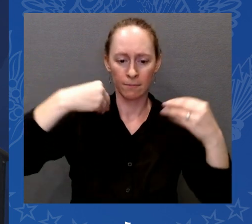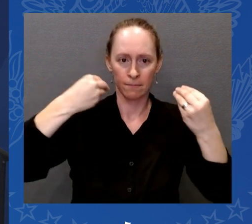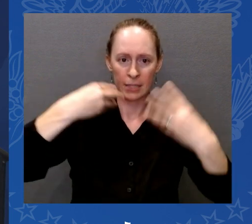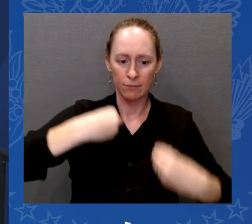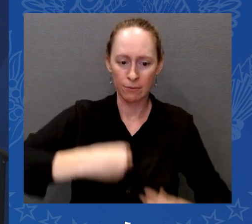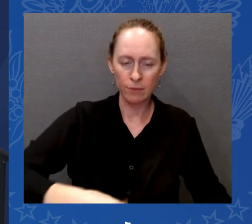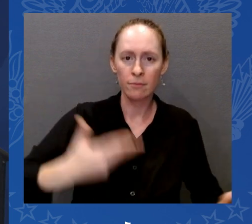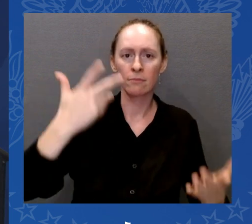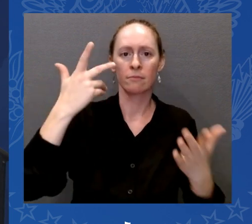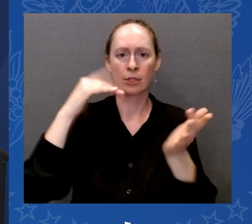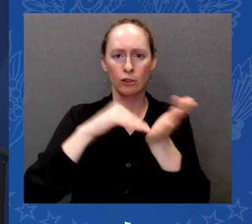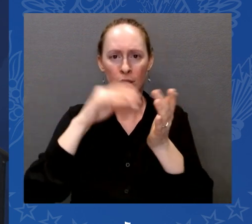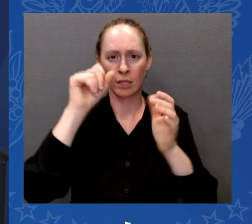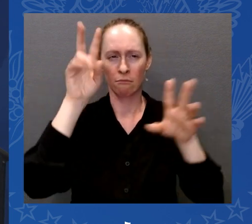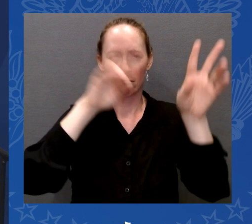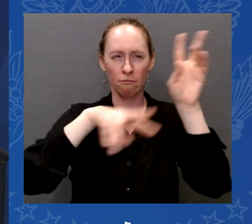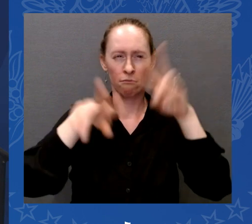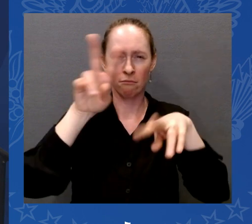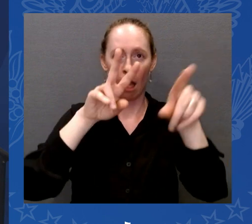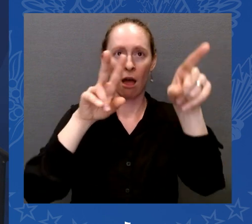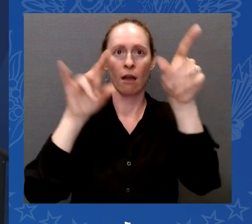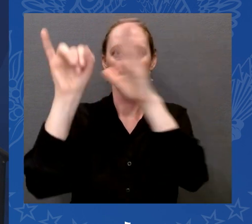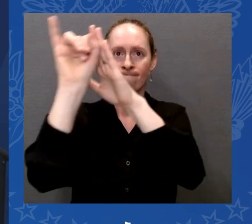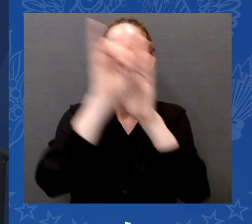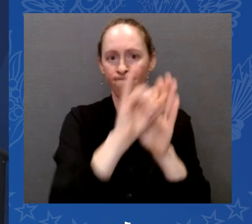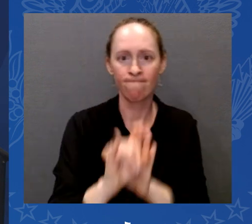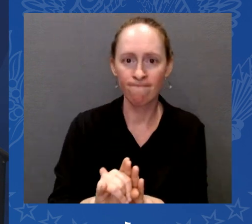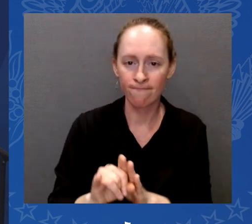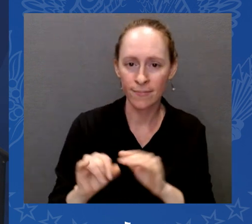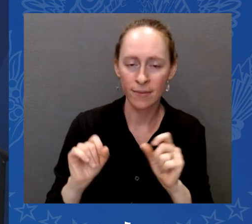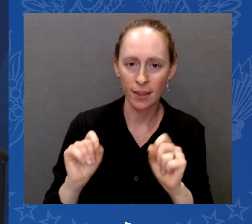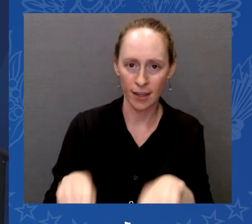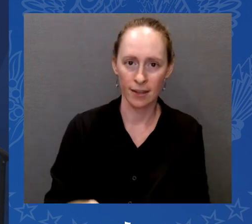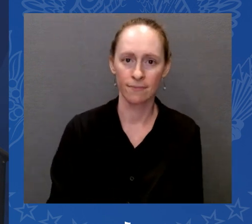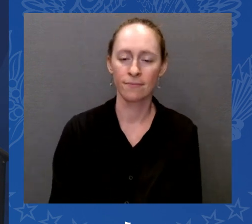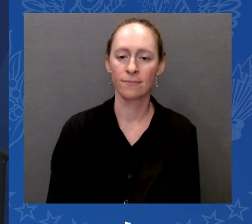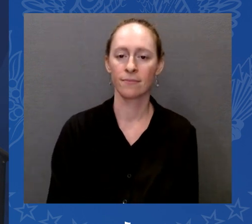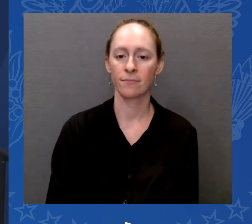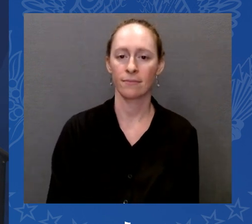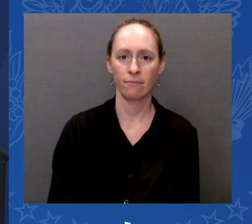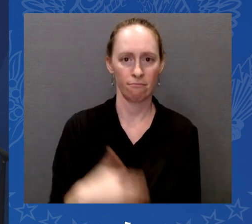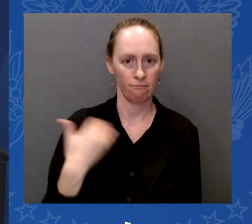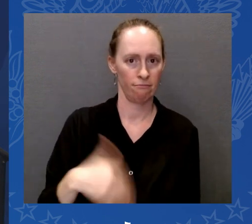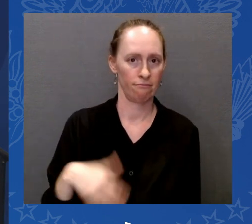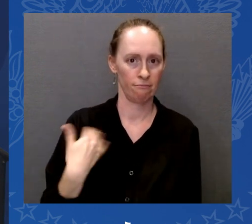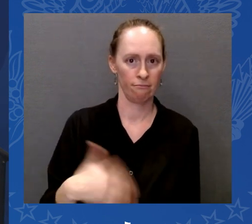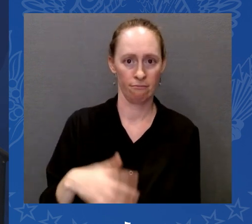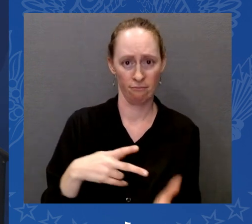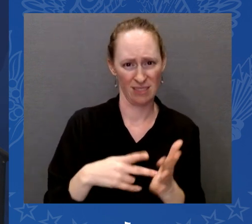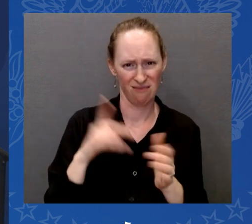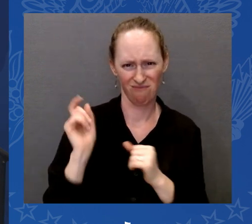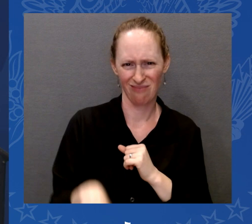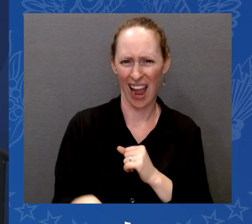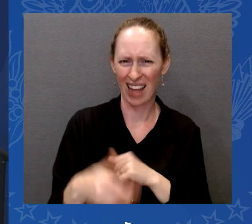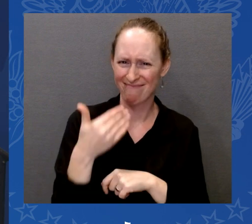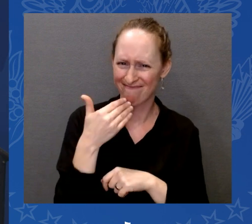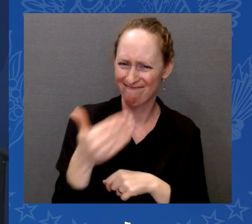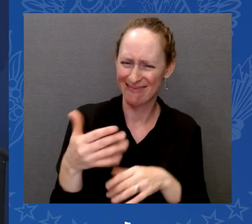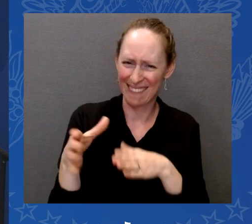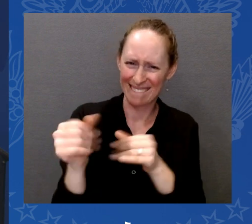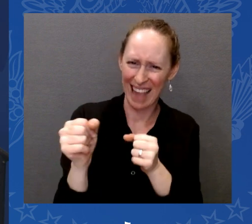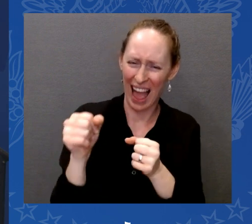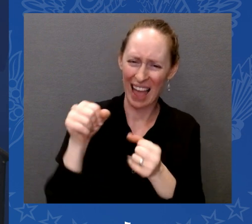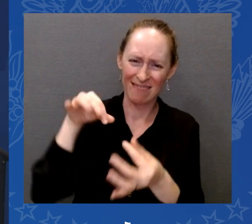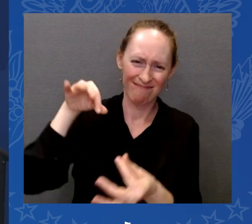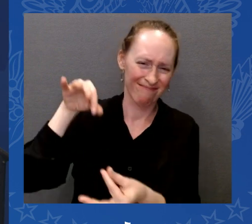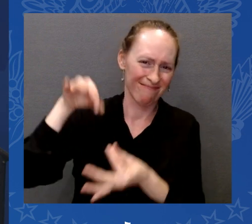and myriads more, depend on fast, accurate data. And because memory